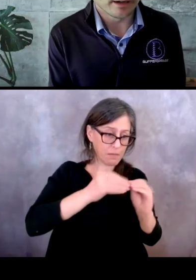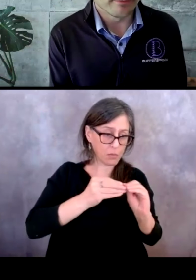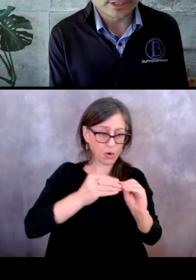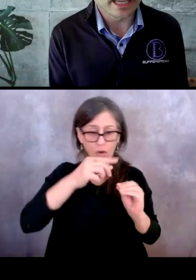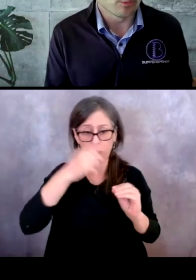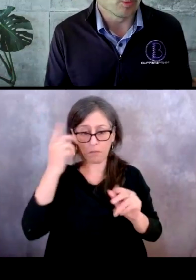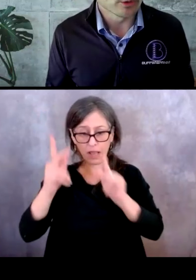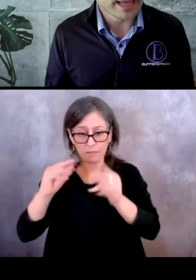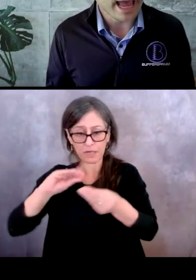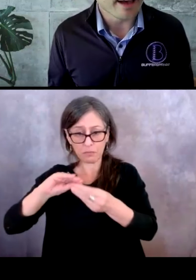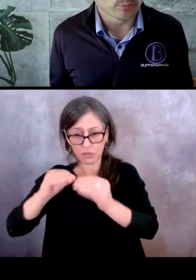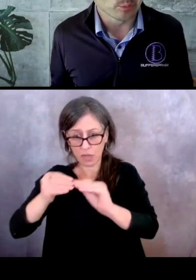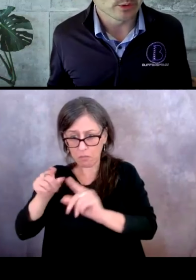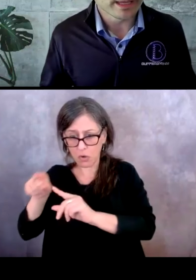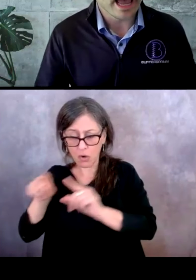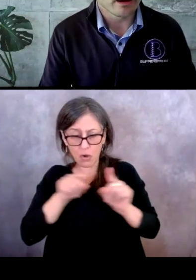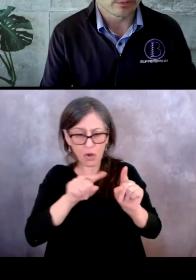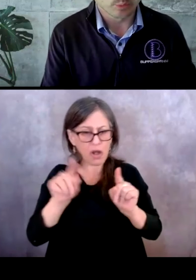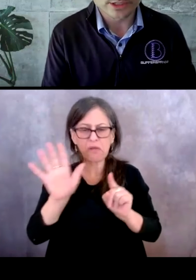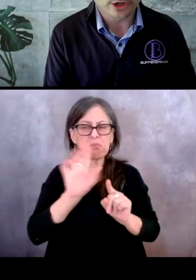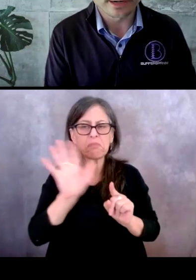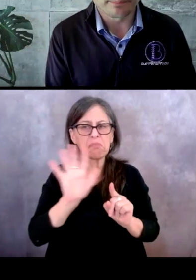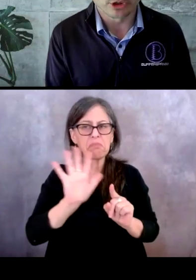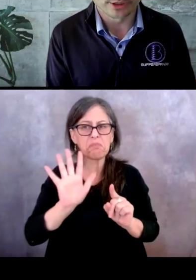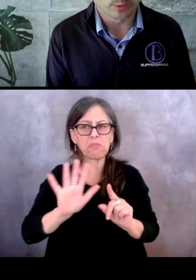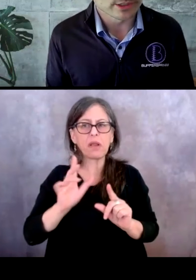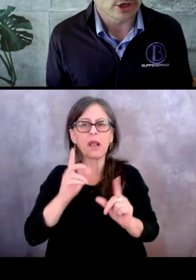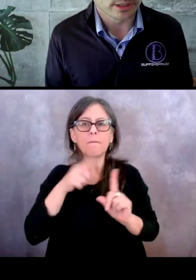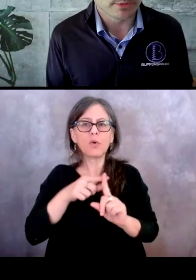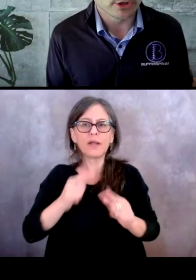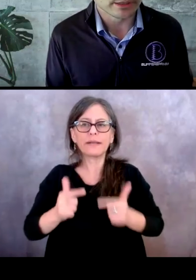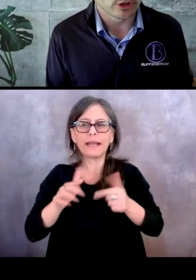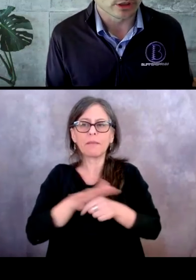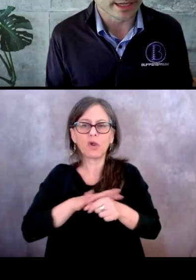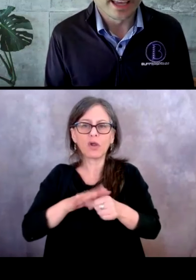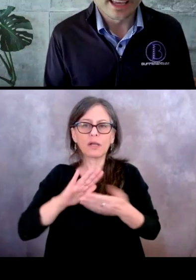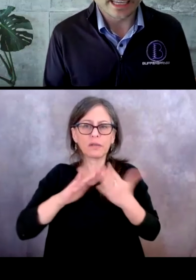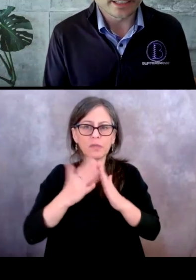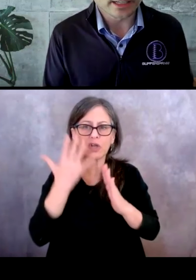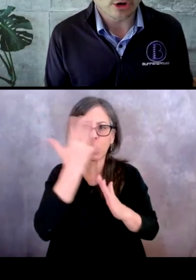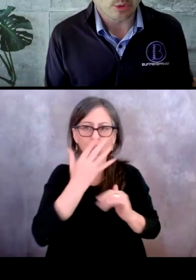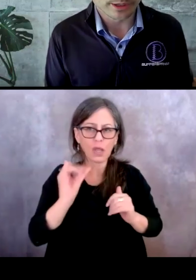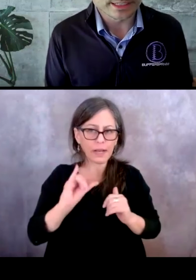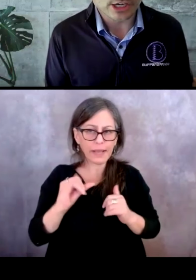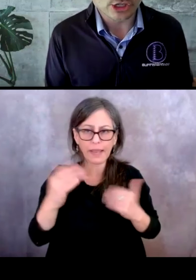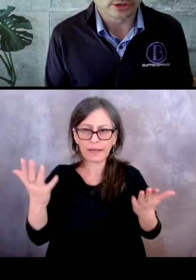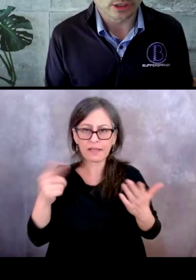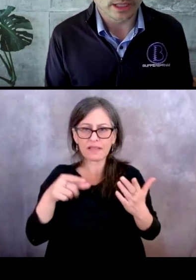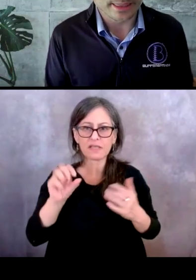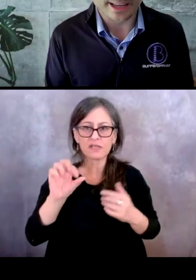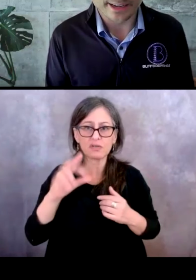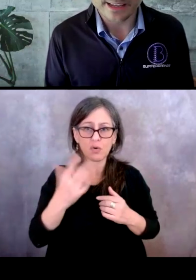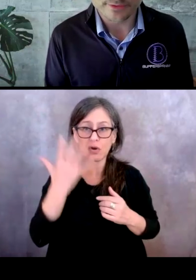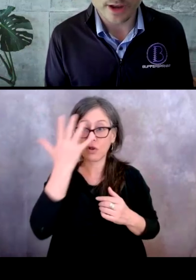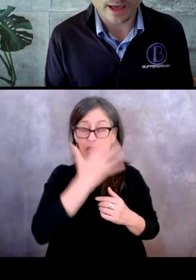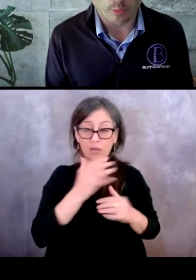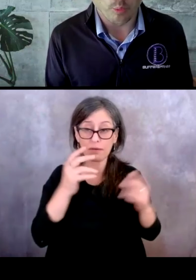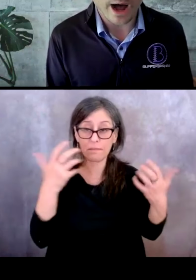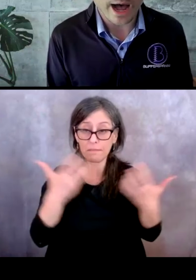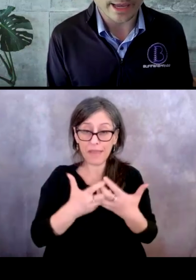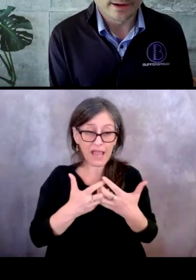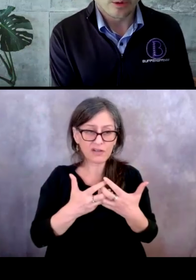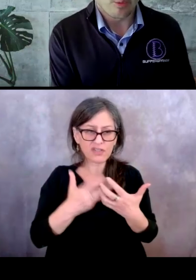It's saying, what do we have and what does our neighborhood and what does our community look like? And does our organization look like that? And if